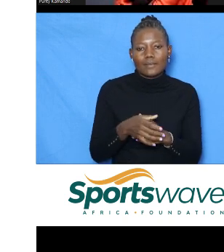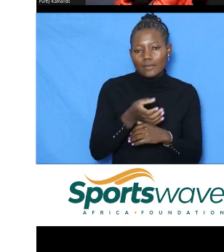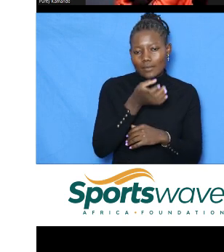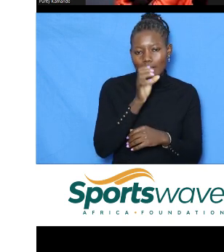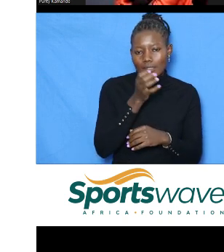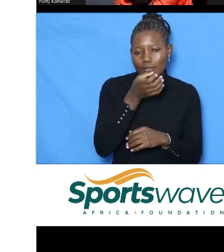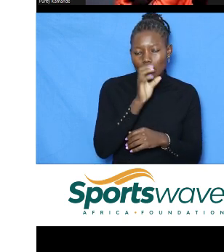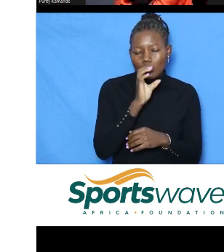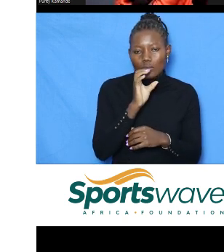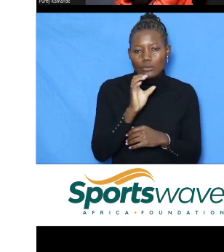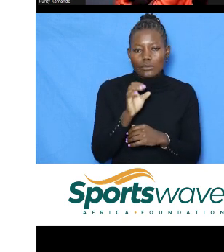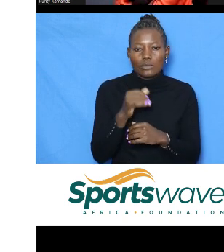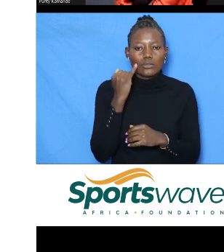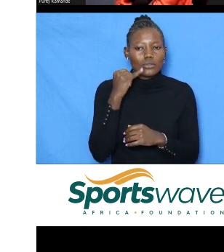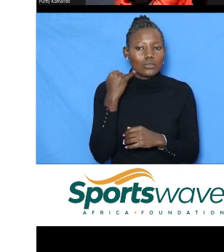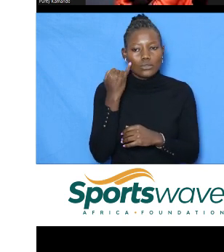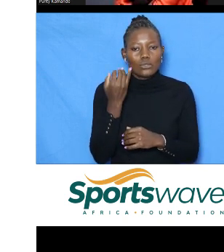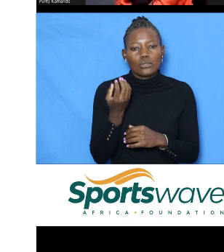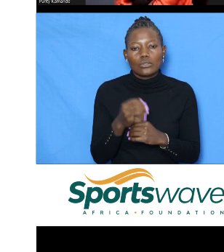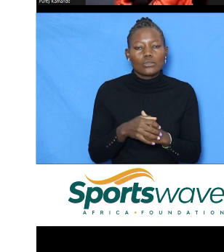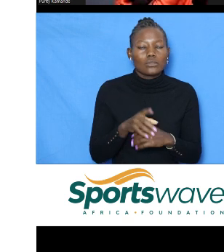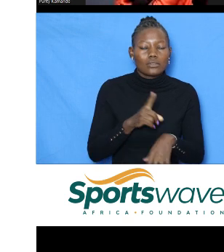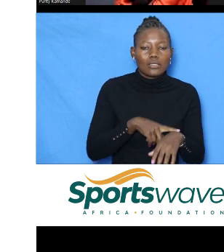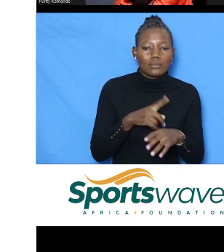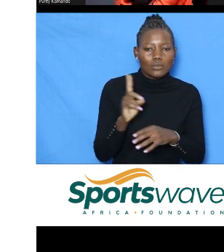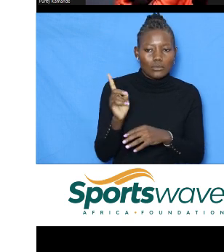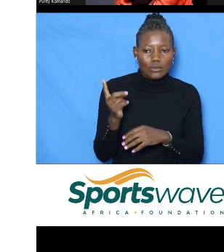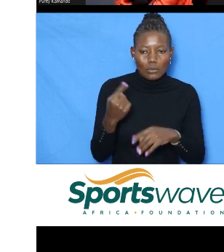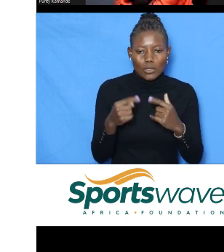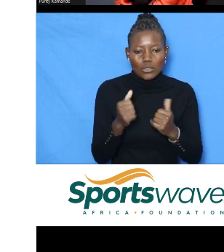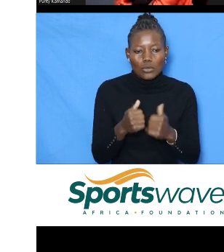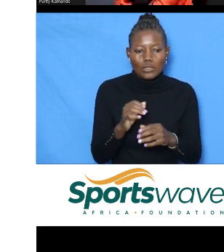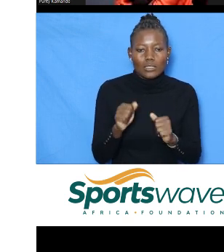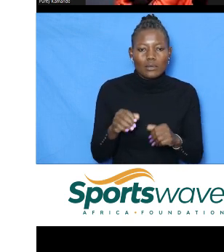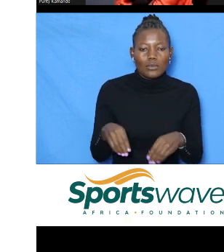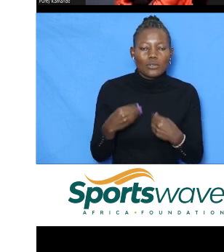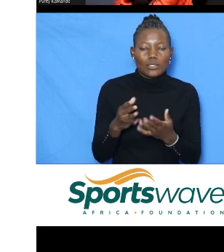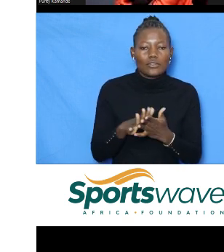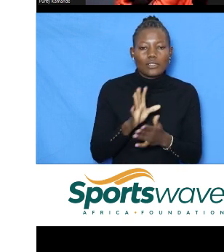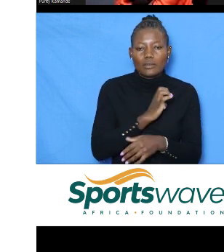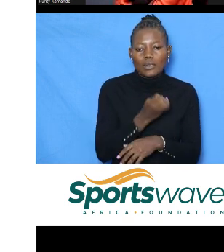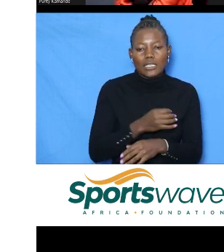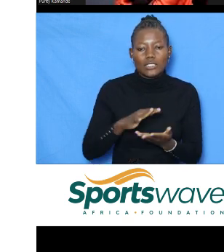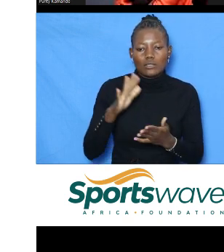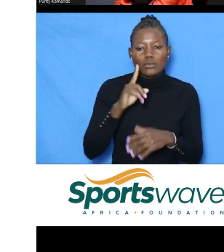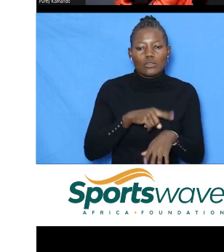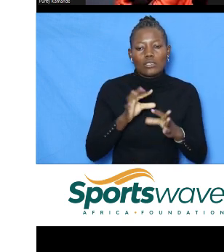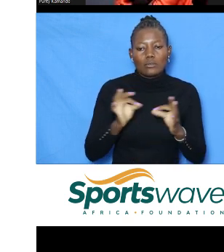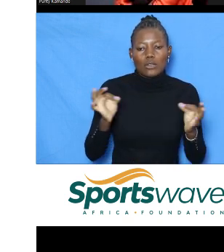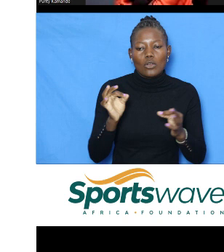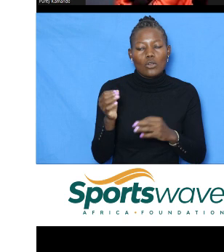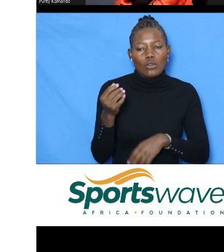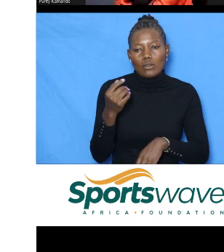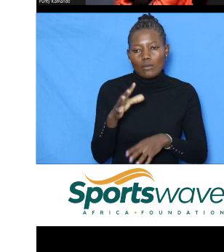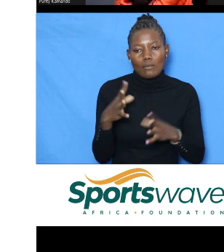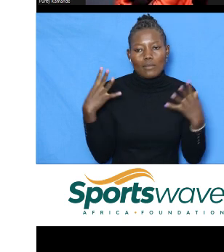are partaking, or a gel that they are taking during a game that is able to provide them with fuel during a prolonged workout. And this